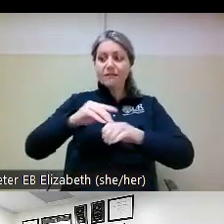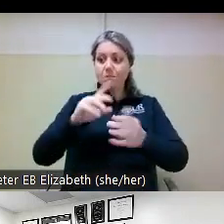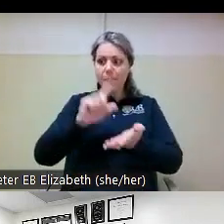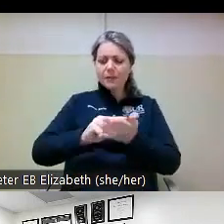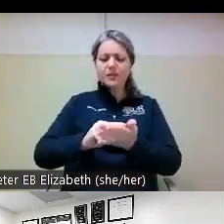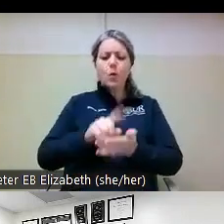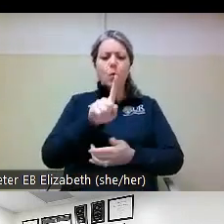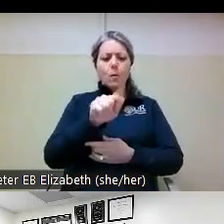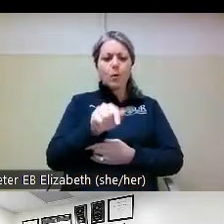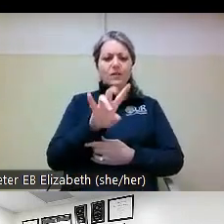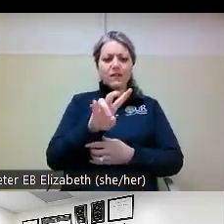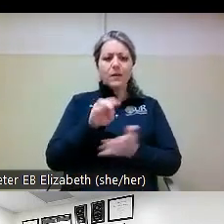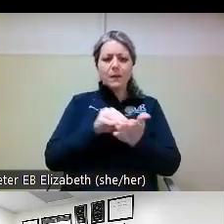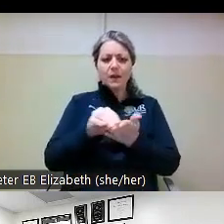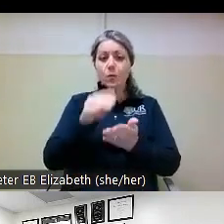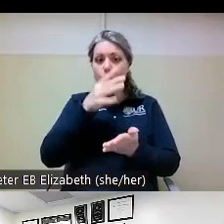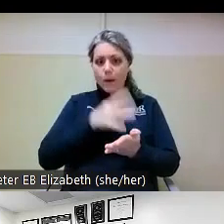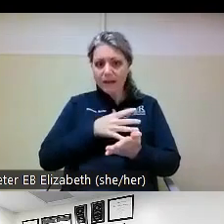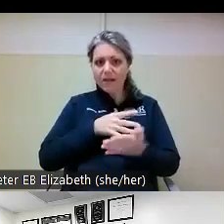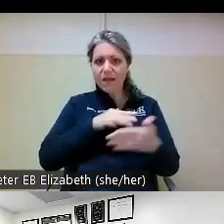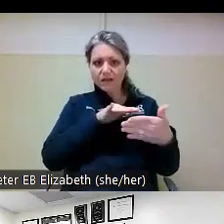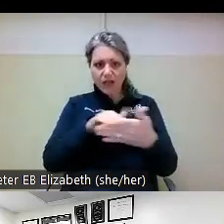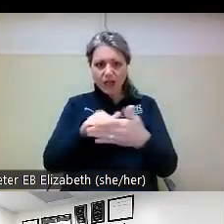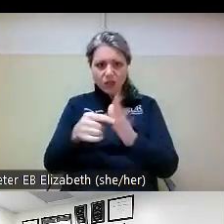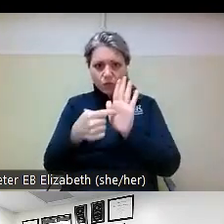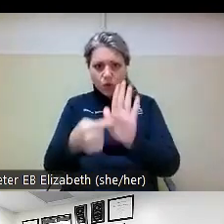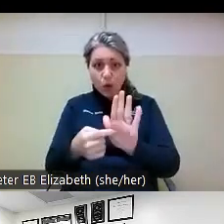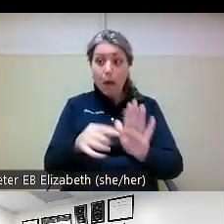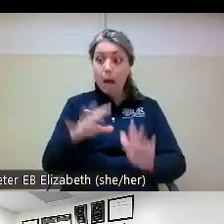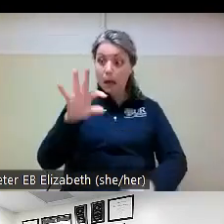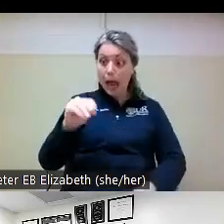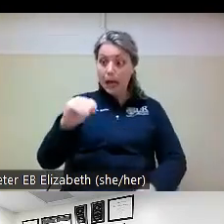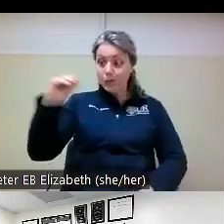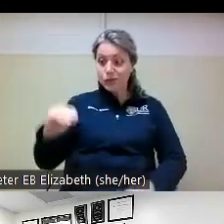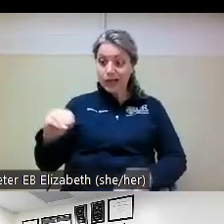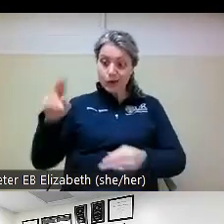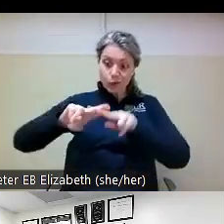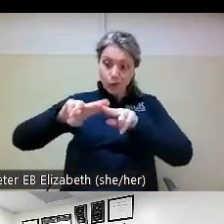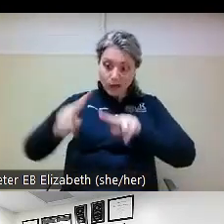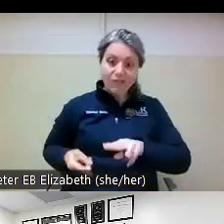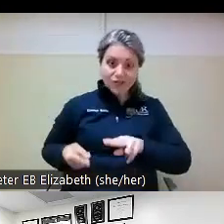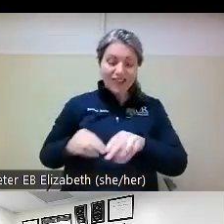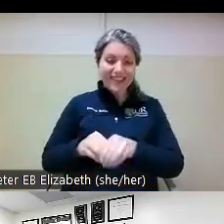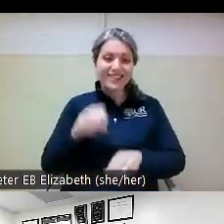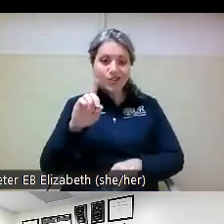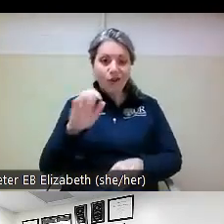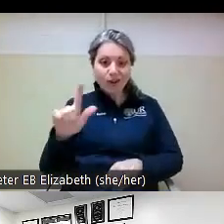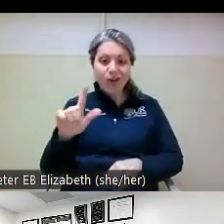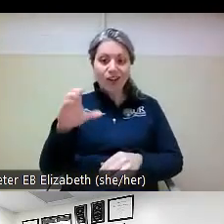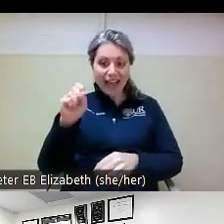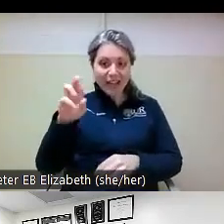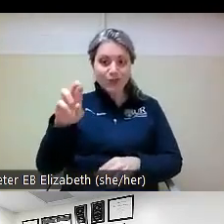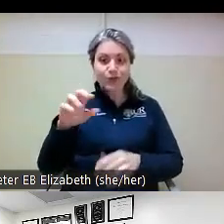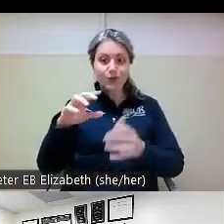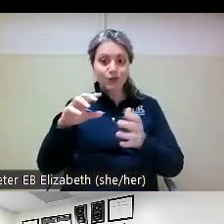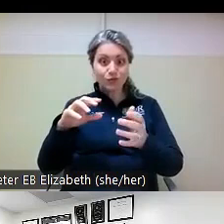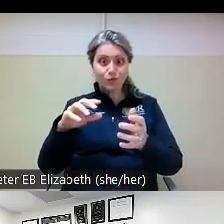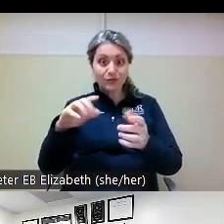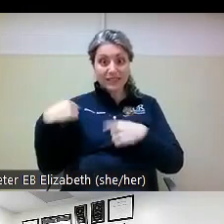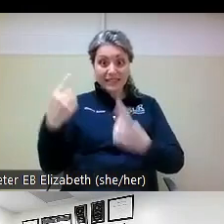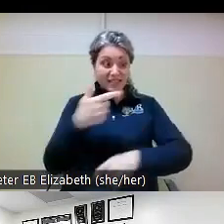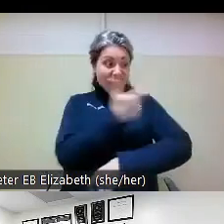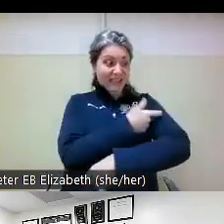women that showed a 90% reduction in cervical cancer rates since the approval of the vaccine in